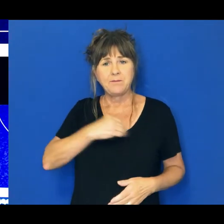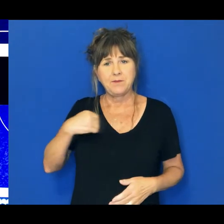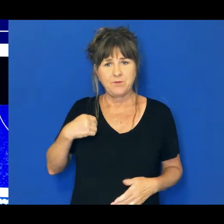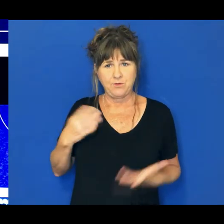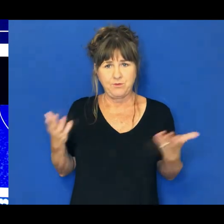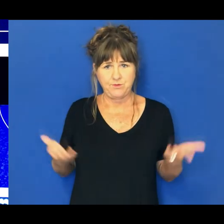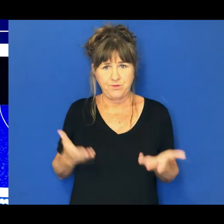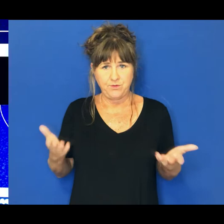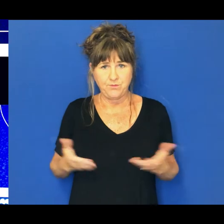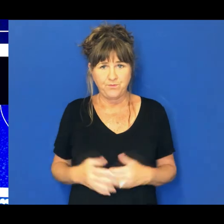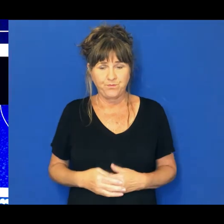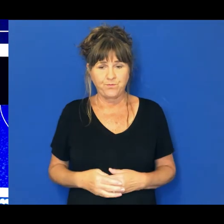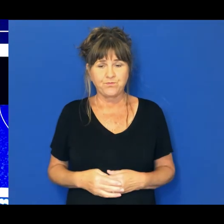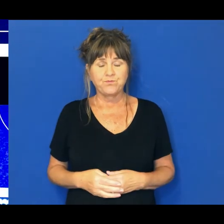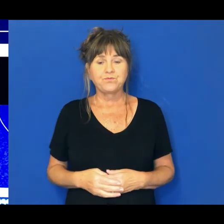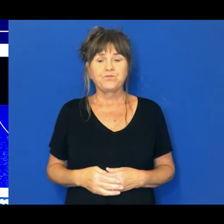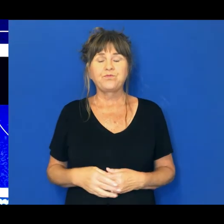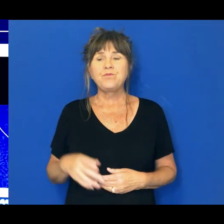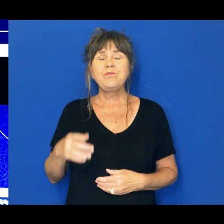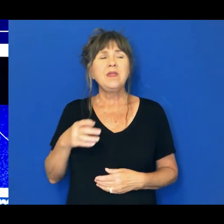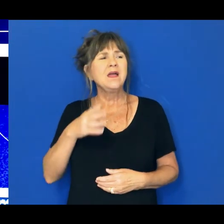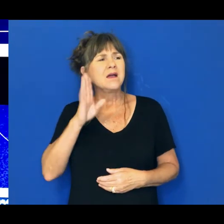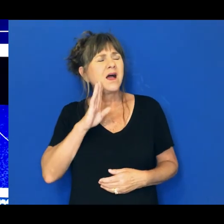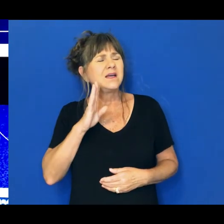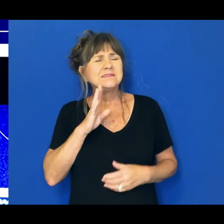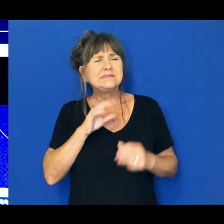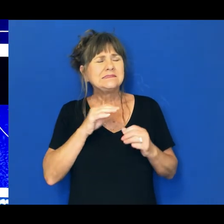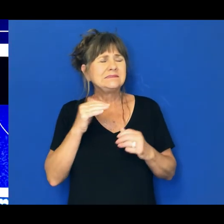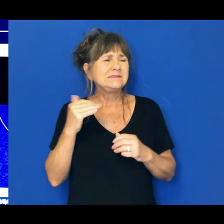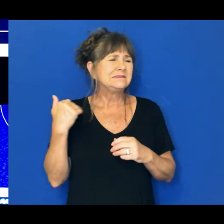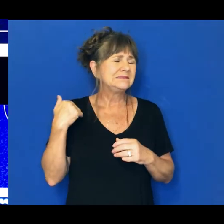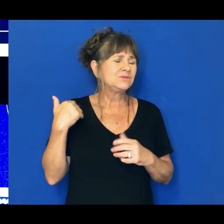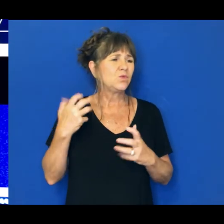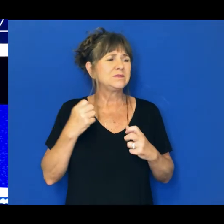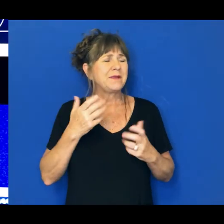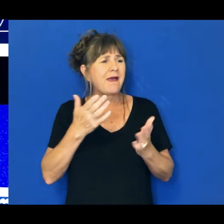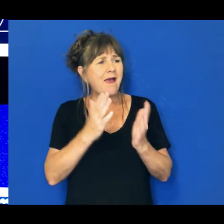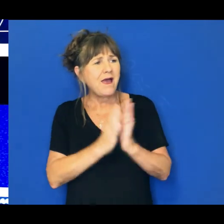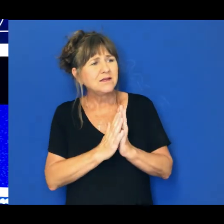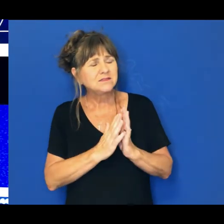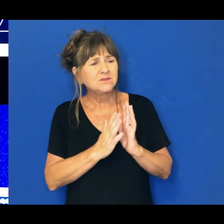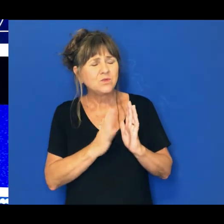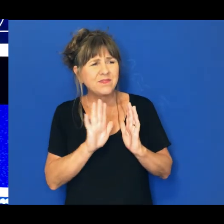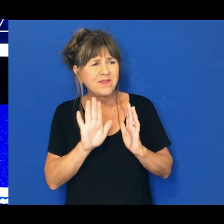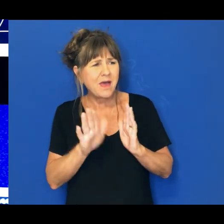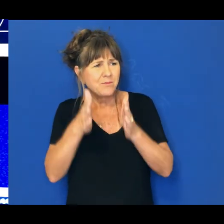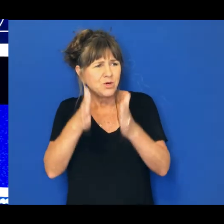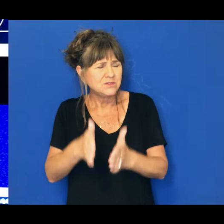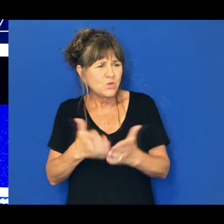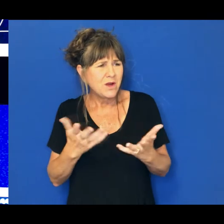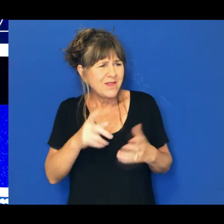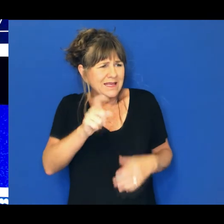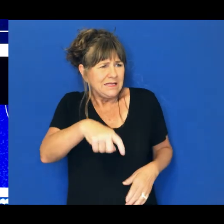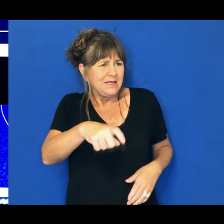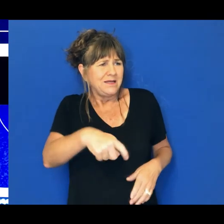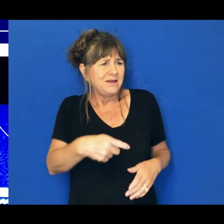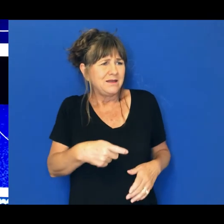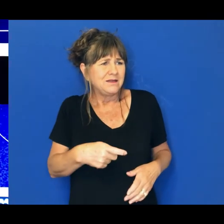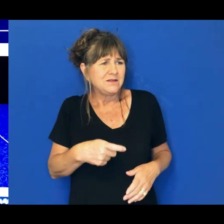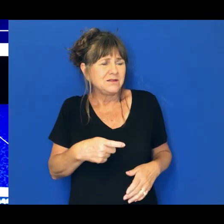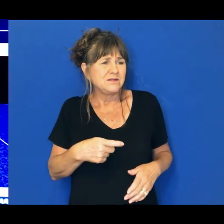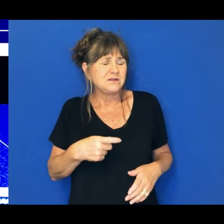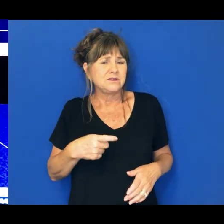at this campus at this church. And he said, "God keeps wanting me to ask and find out what that person needs." And so he's